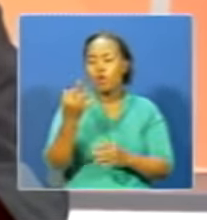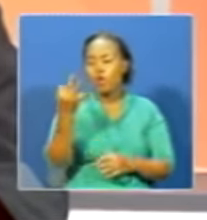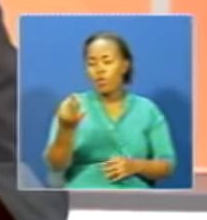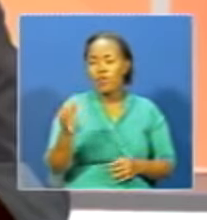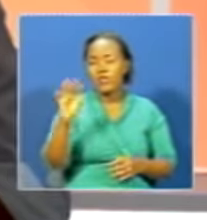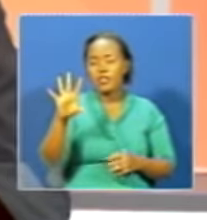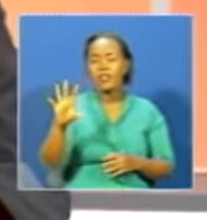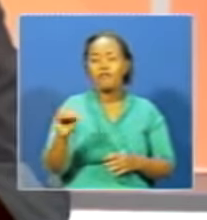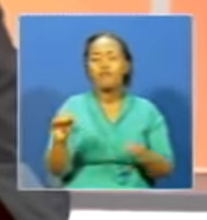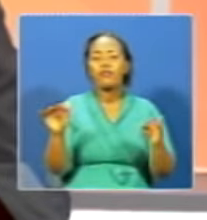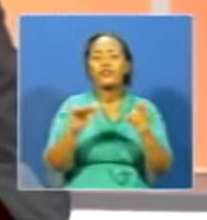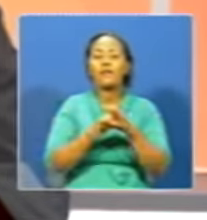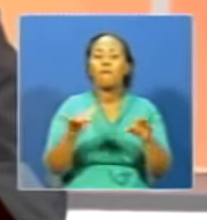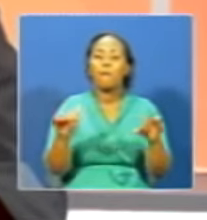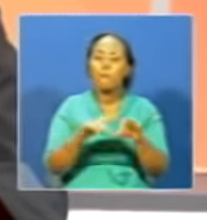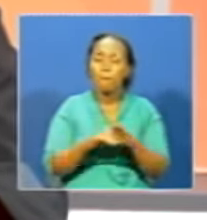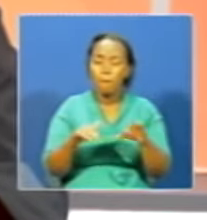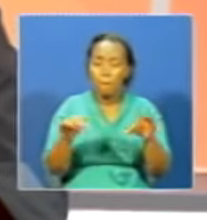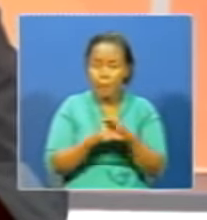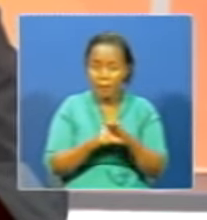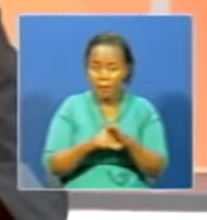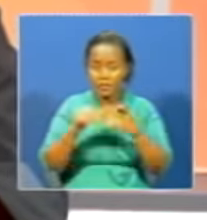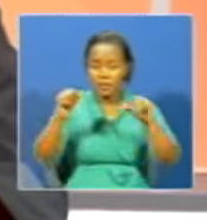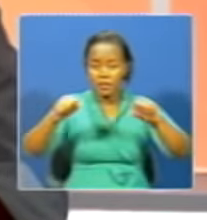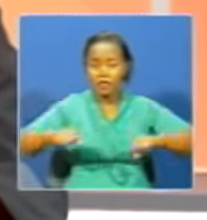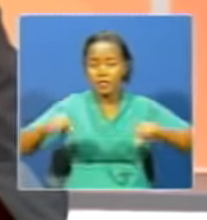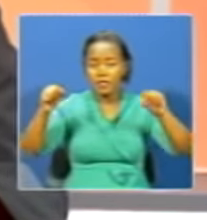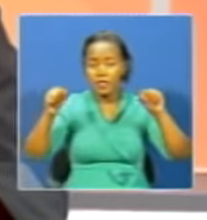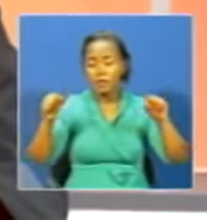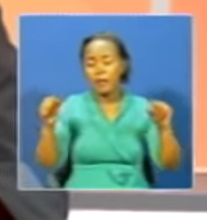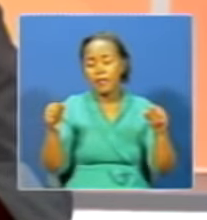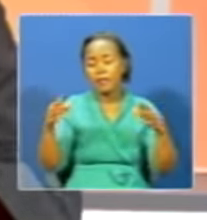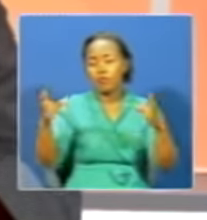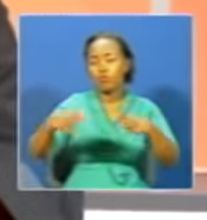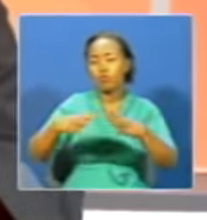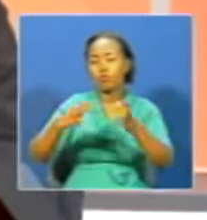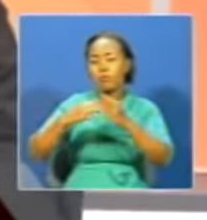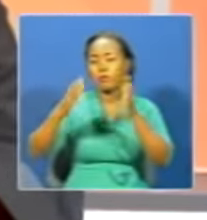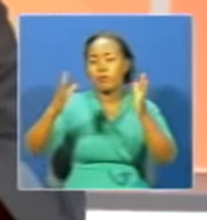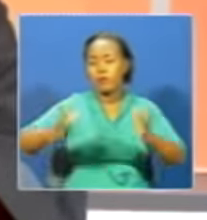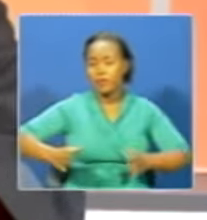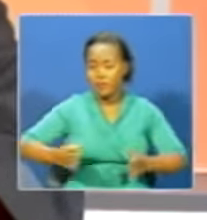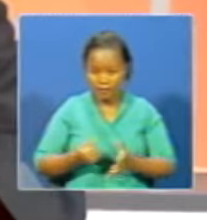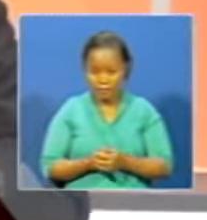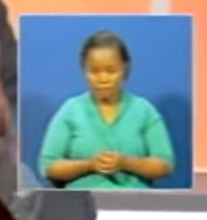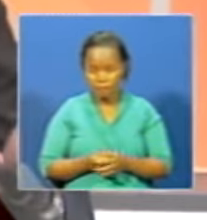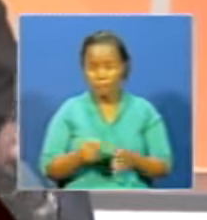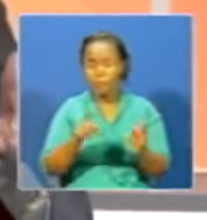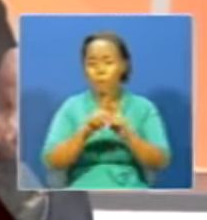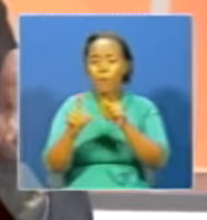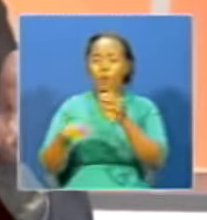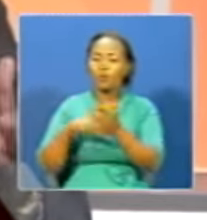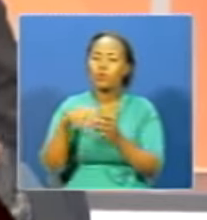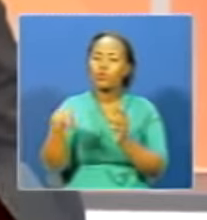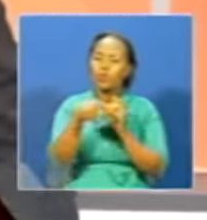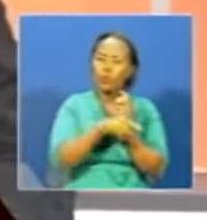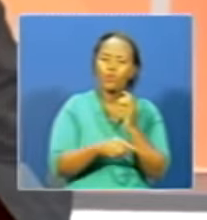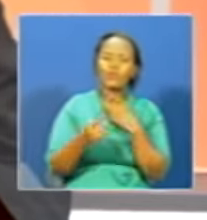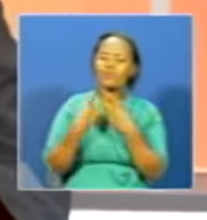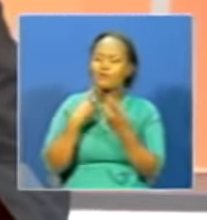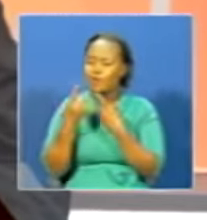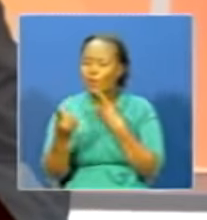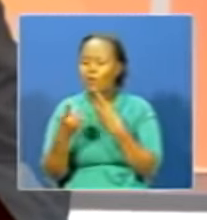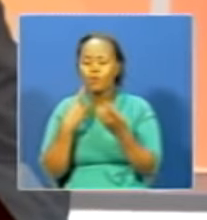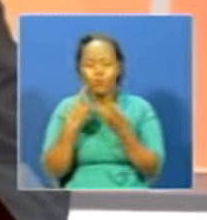Commerce, chaired by the president of the chamber, Ngatia. Yeah. And we talked to so many people. Yeah.